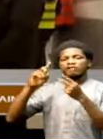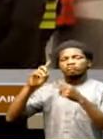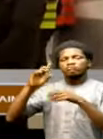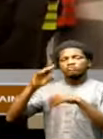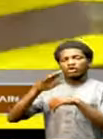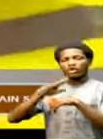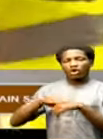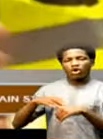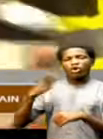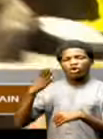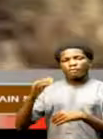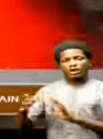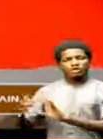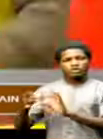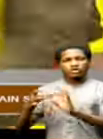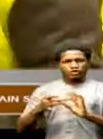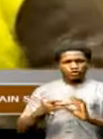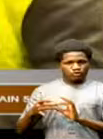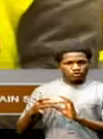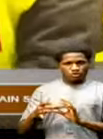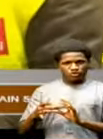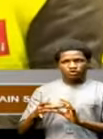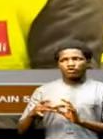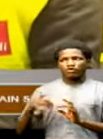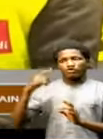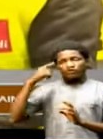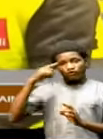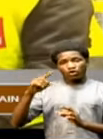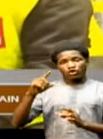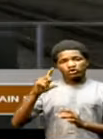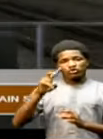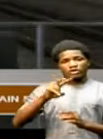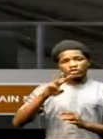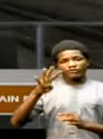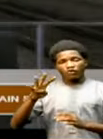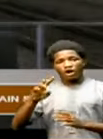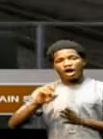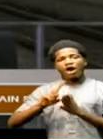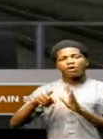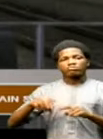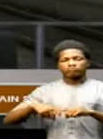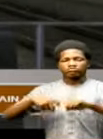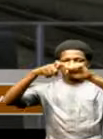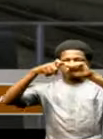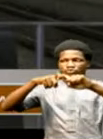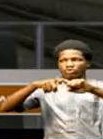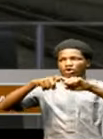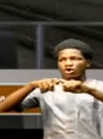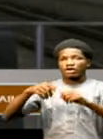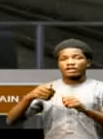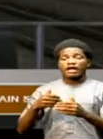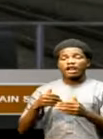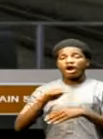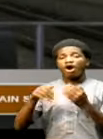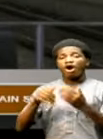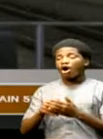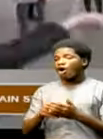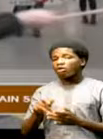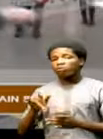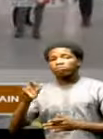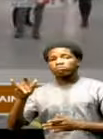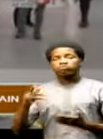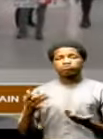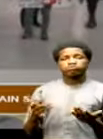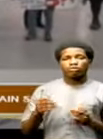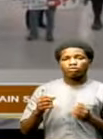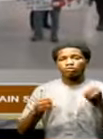EVG unions to the 24-hour walkouts. Almost all planes, trains and buses in Germany were